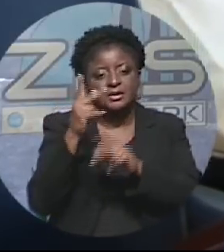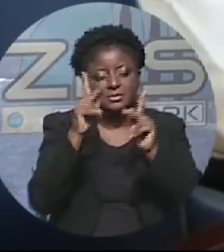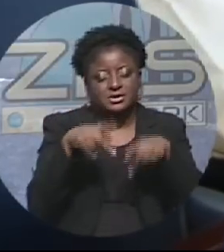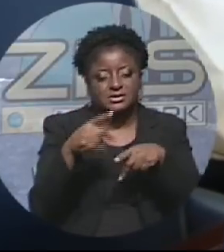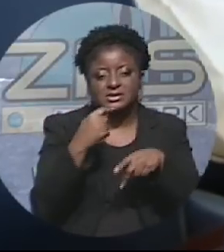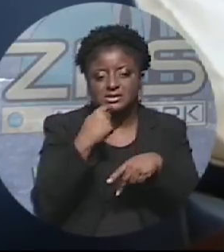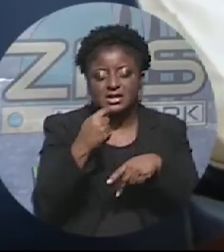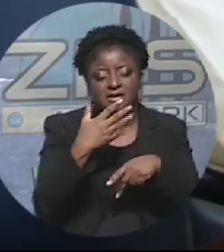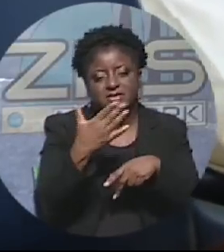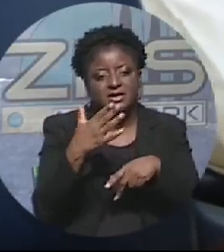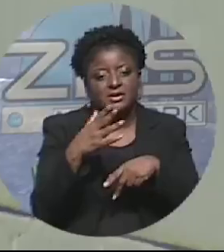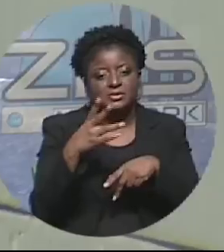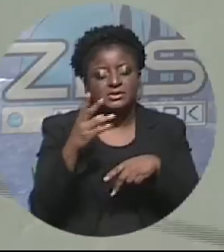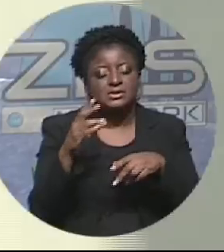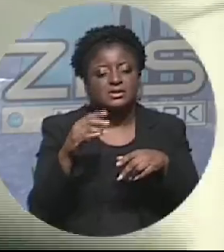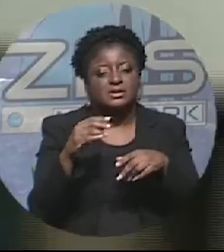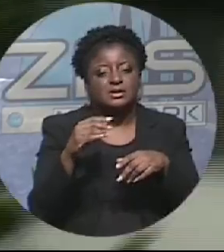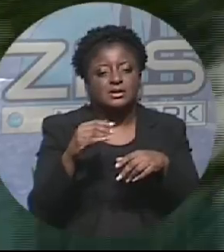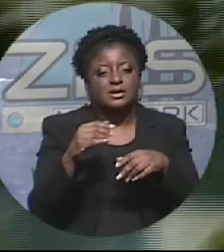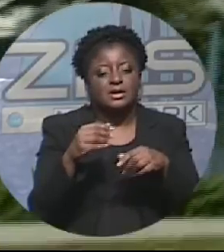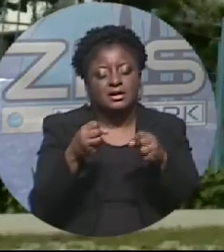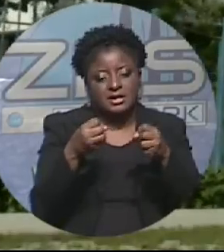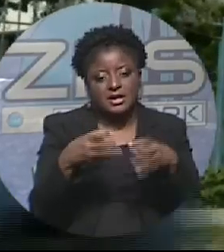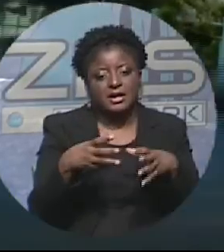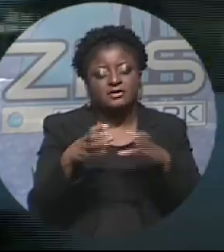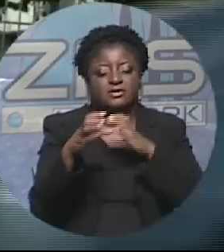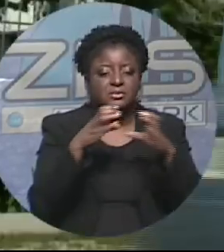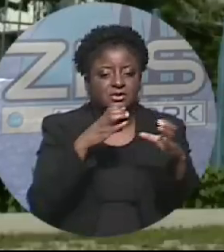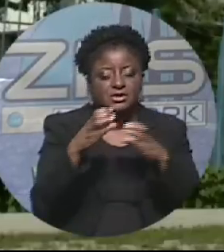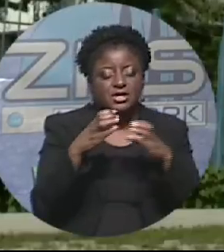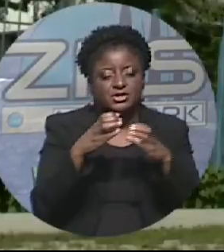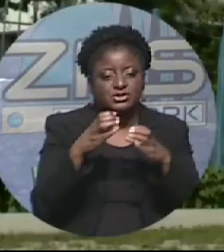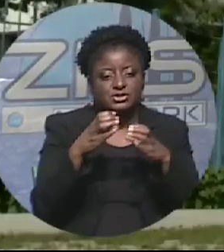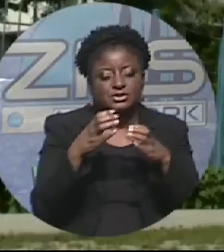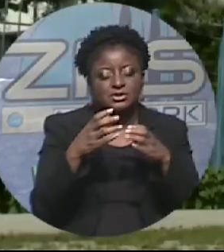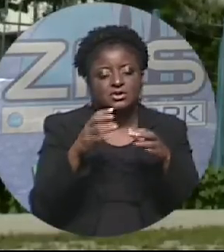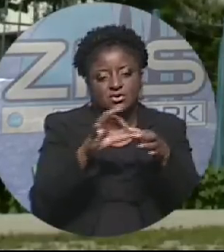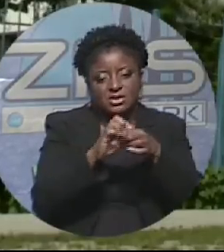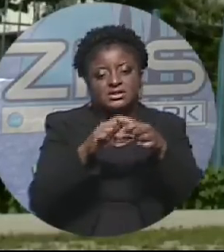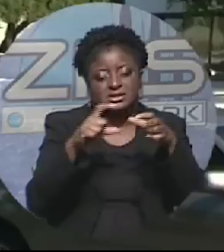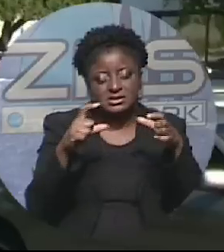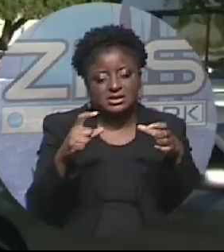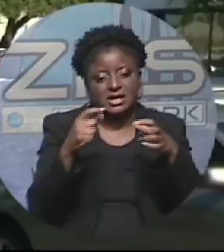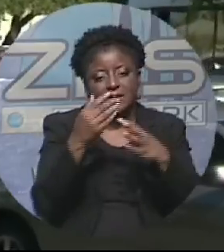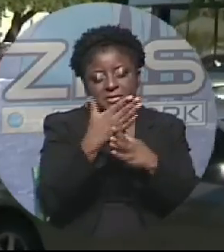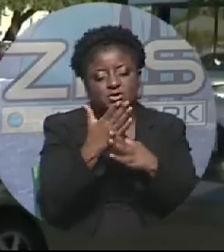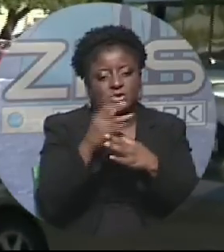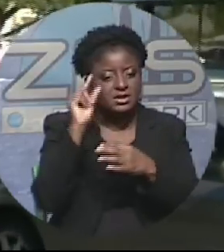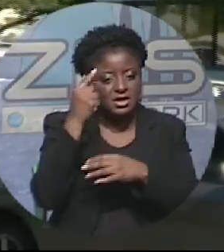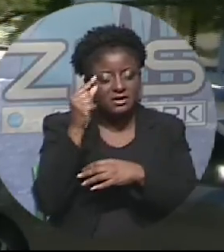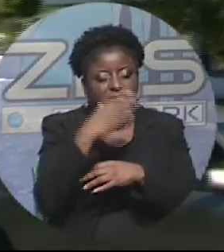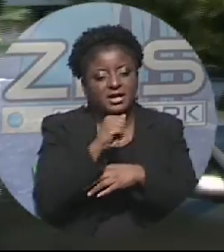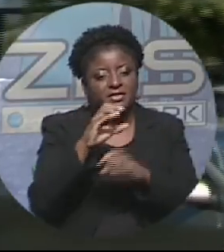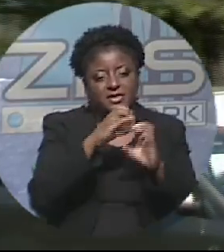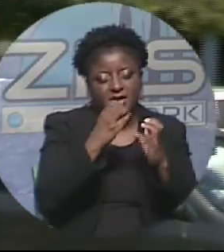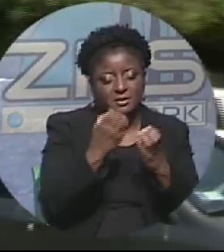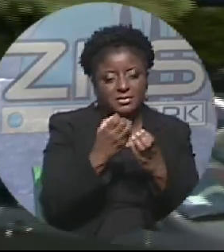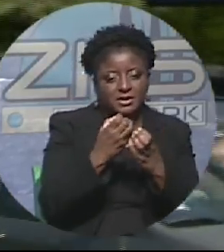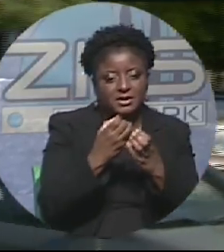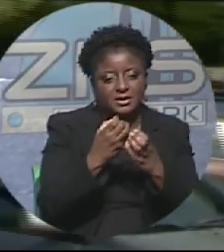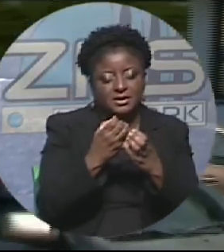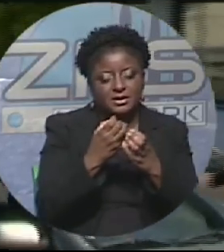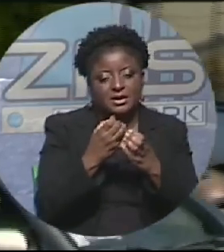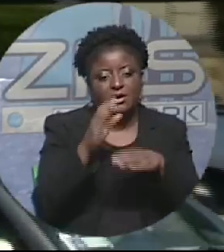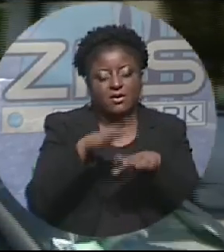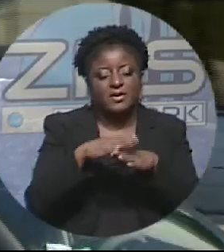the government and the company in moving ahead with the business plan. The Deputy Prime Minister laid out the reasons for that, saying they're working to